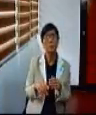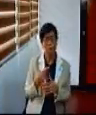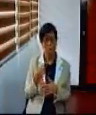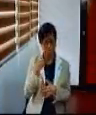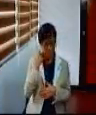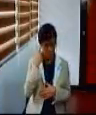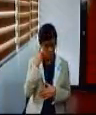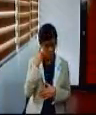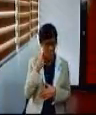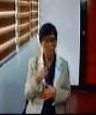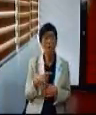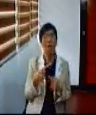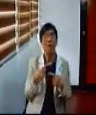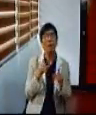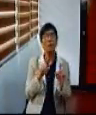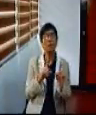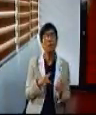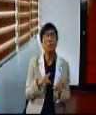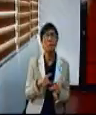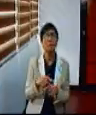we have our answers to climate change.